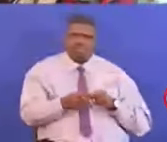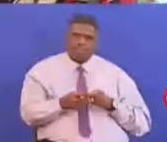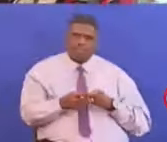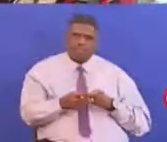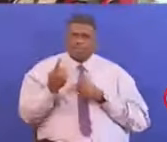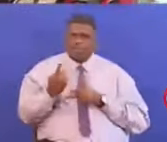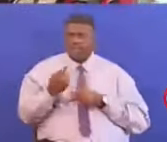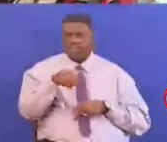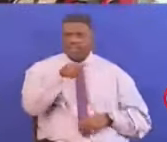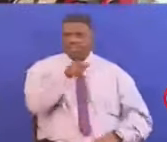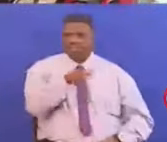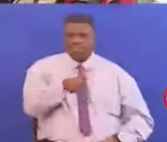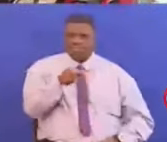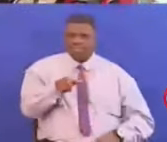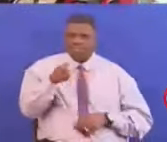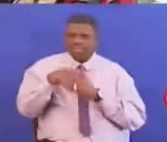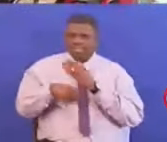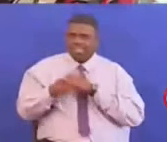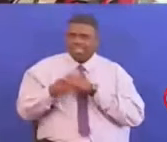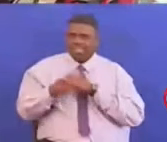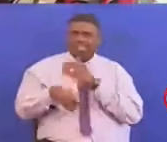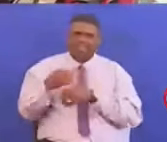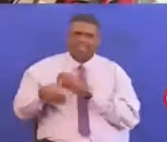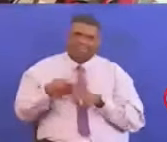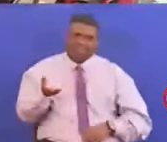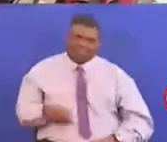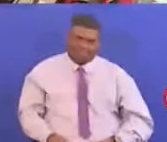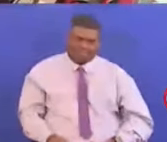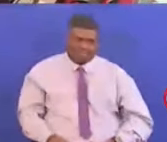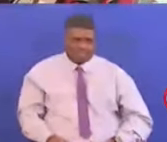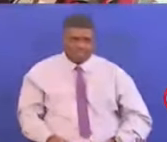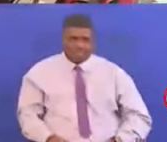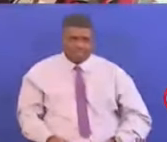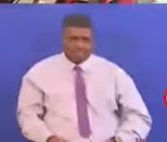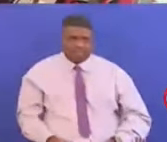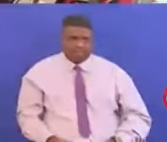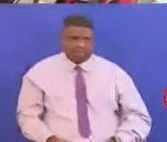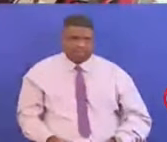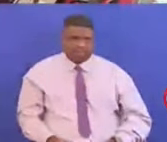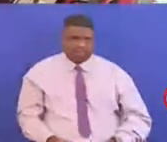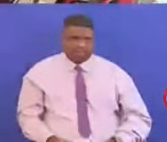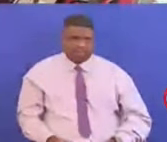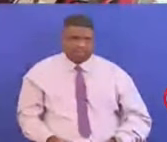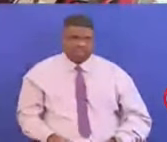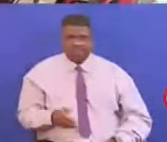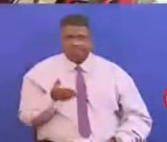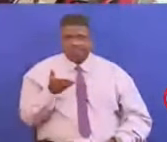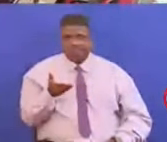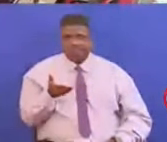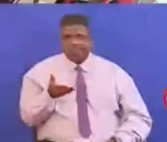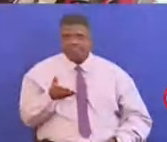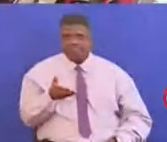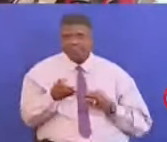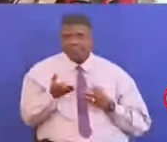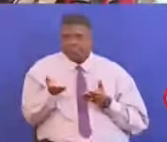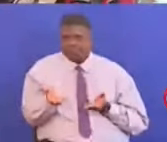process. Can the candidate explain the concept of variable geometry and how it